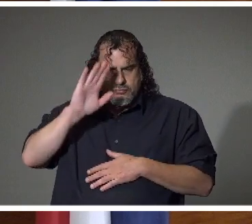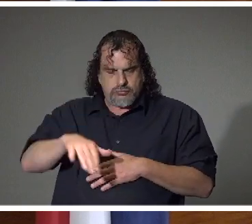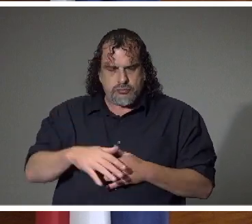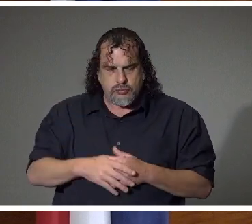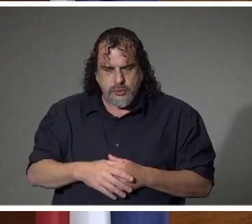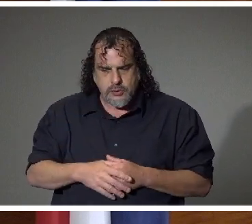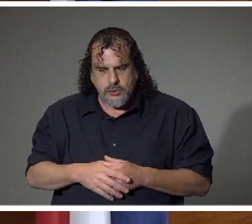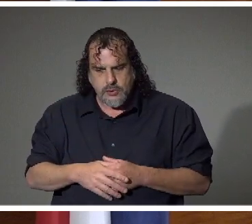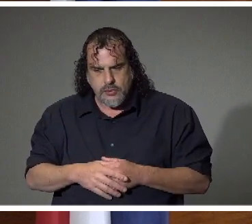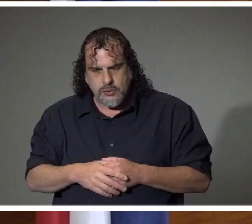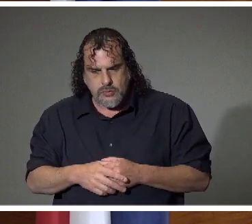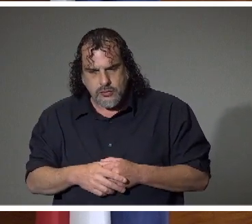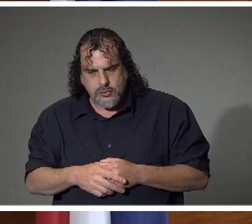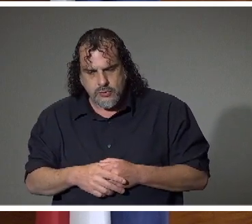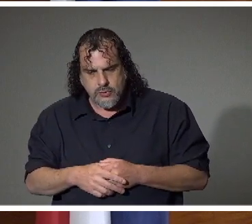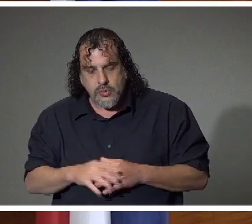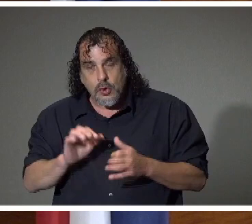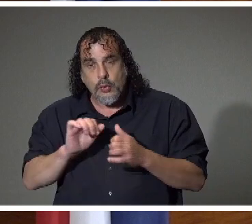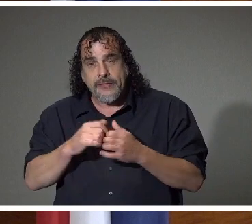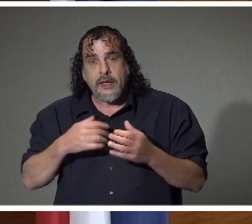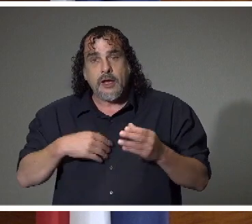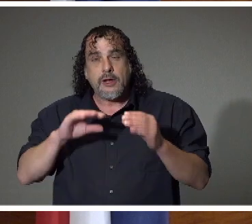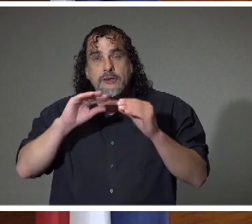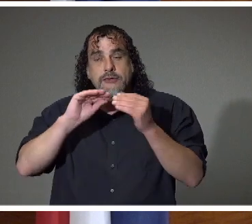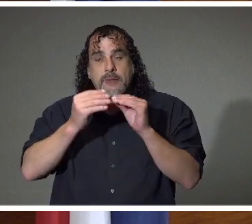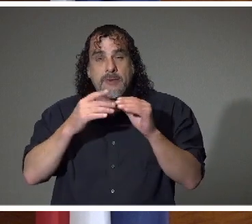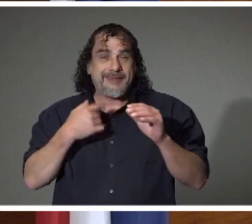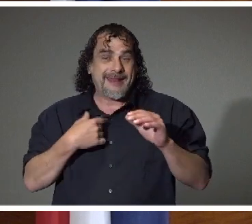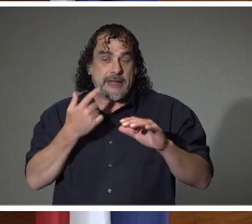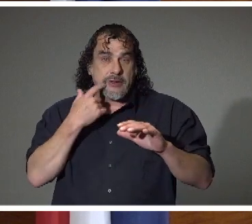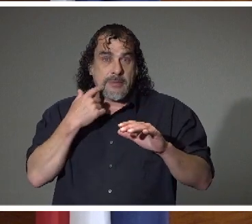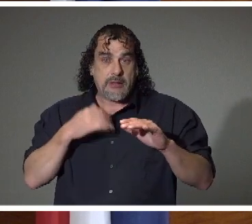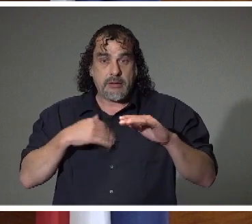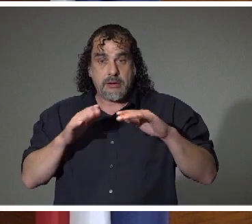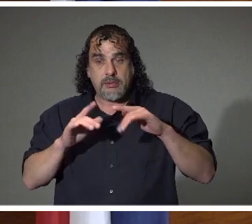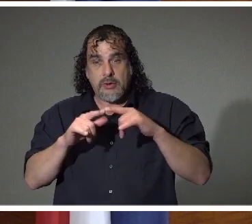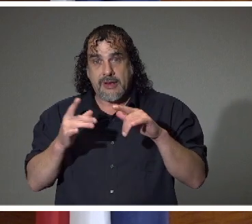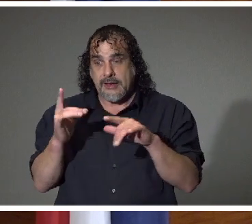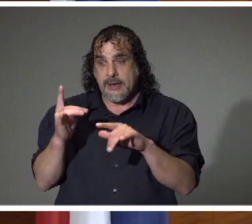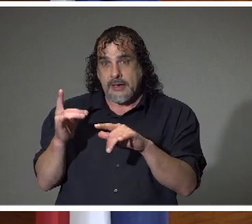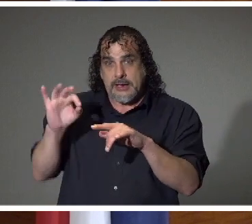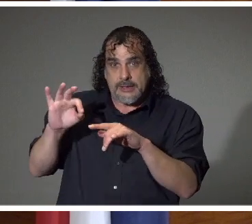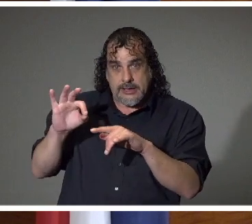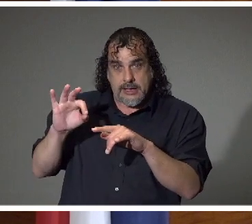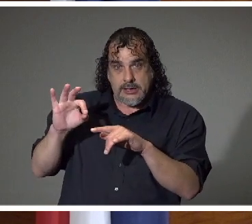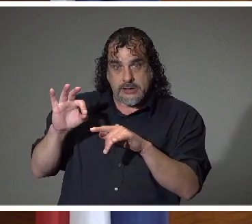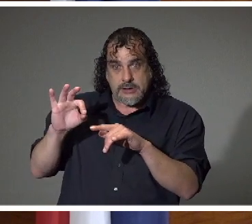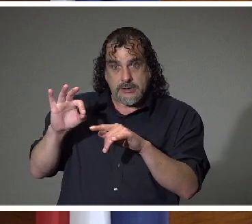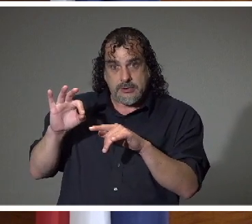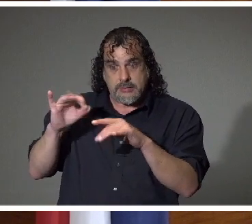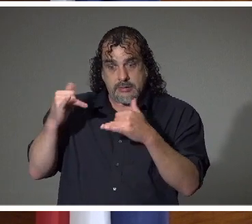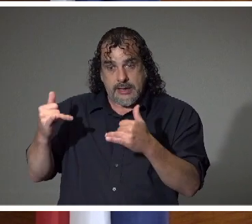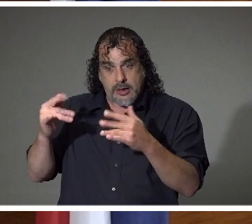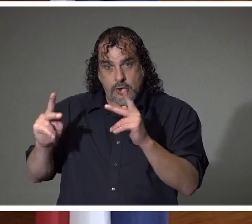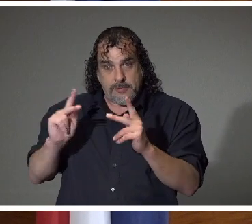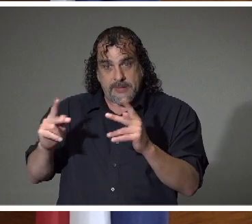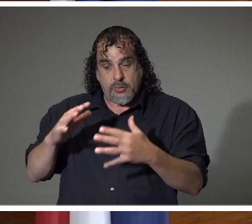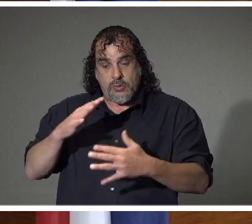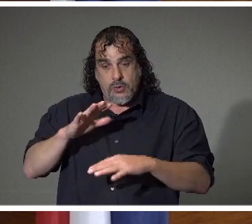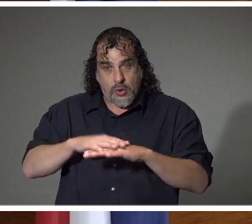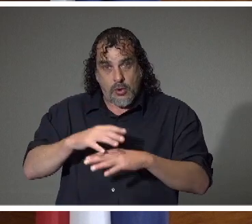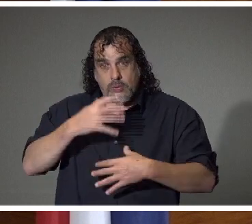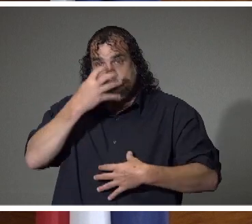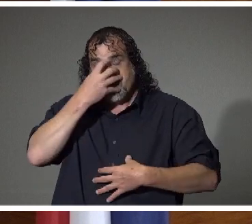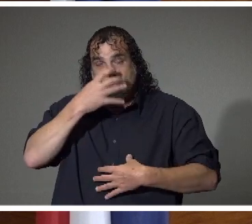the numbers are at a level, as I mentioned earlier, where we have 89 current patients